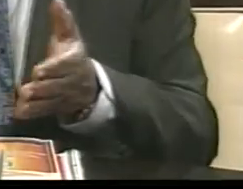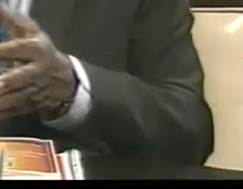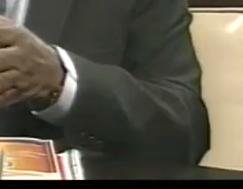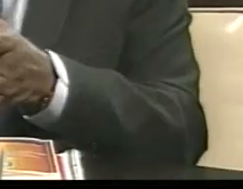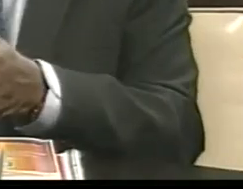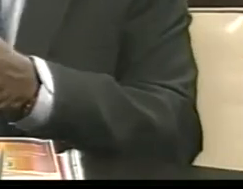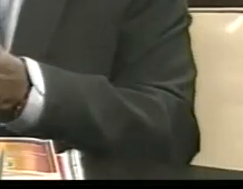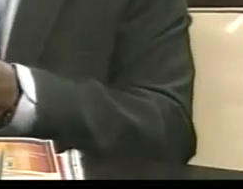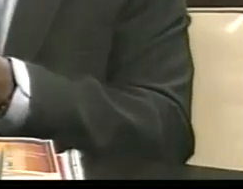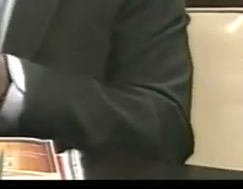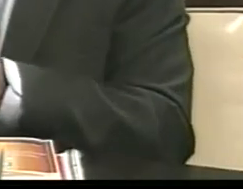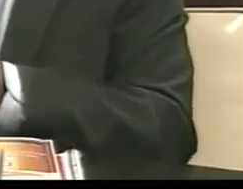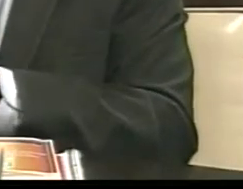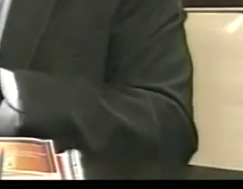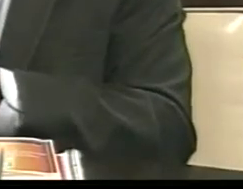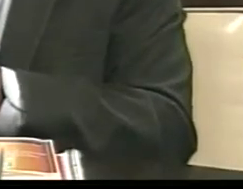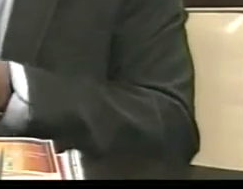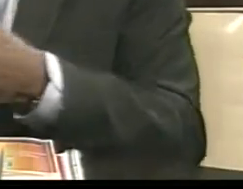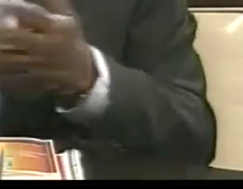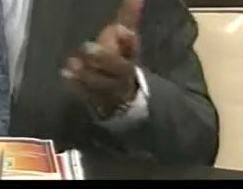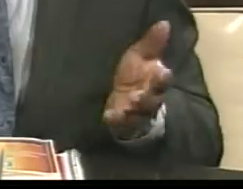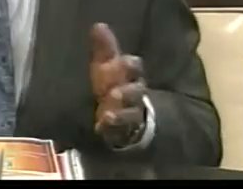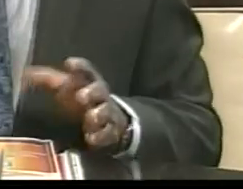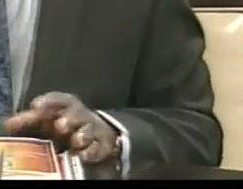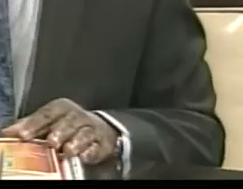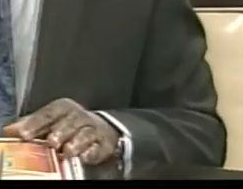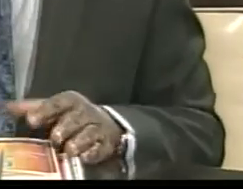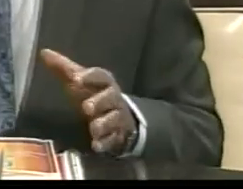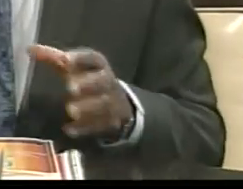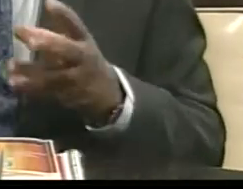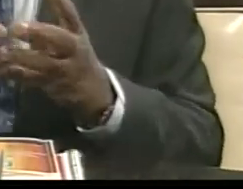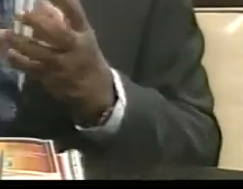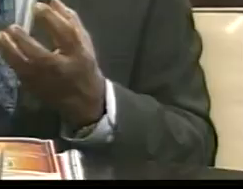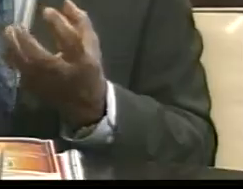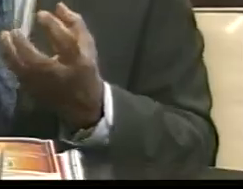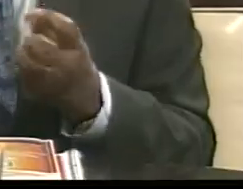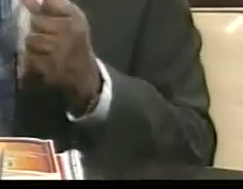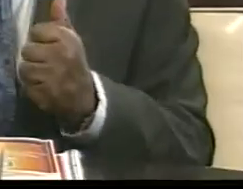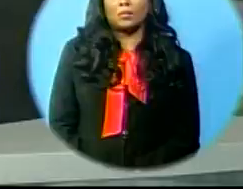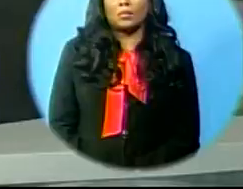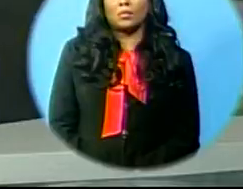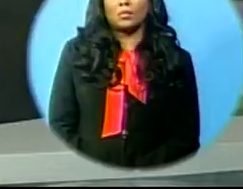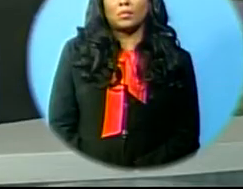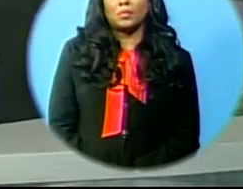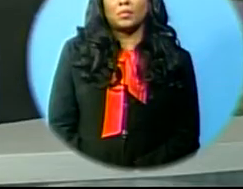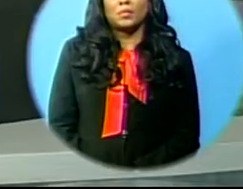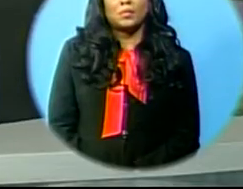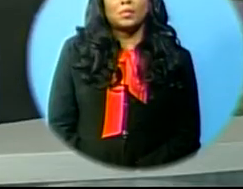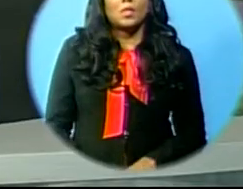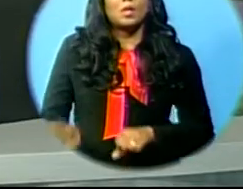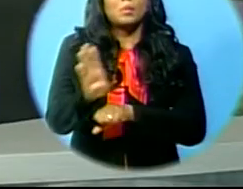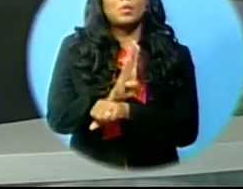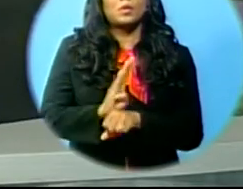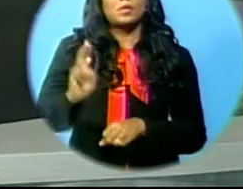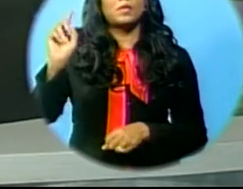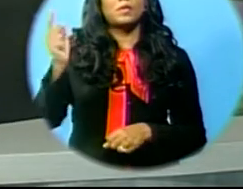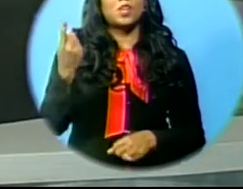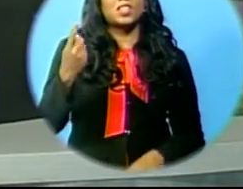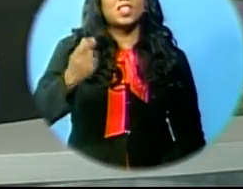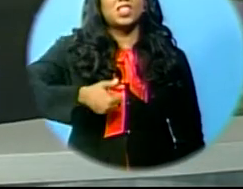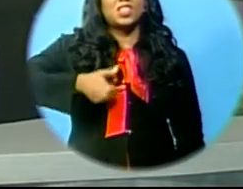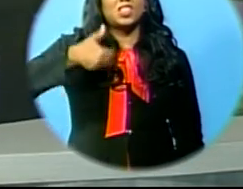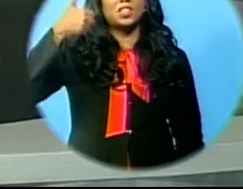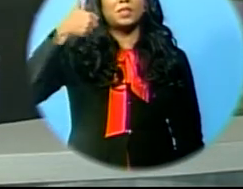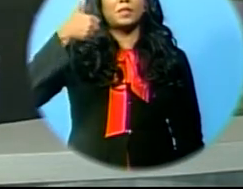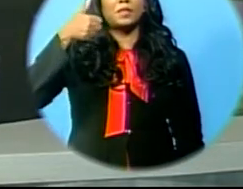look at specific forms of migration. So they're talking about people with CARICOM skill certificate. Barbados' first Chief